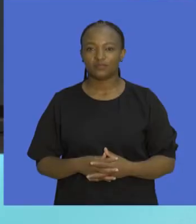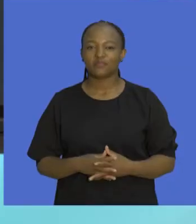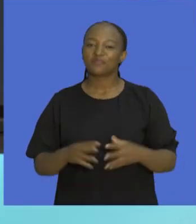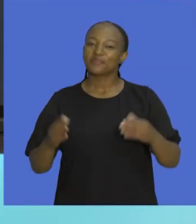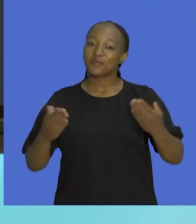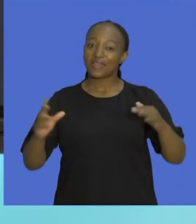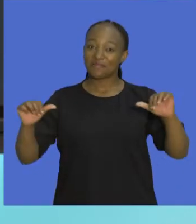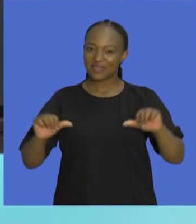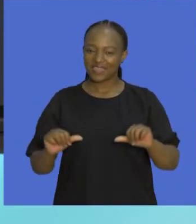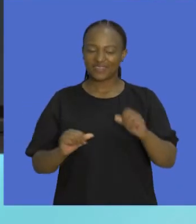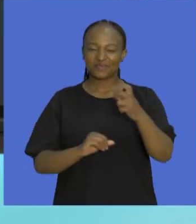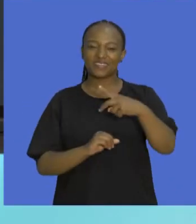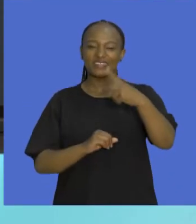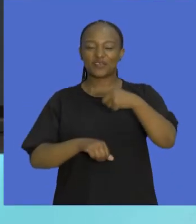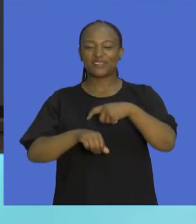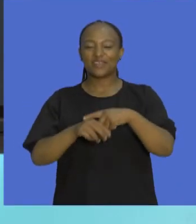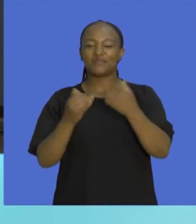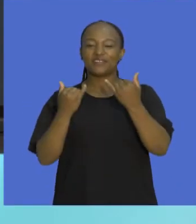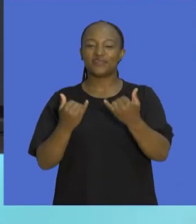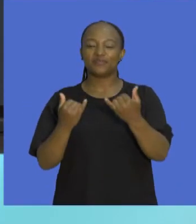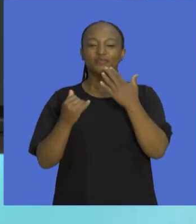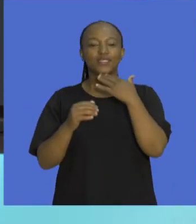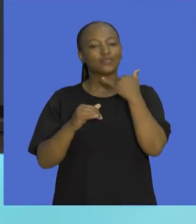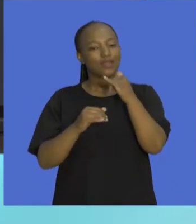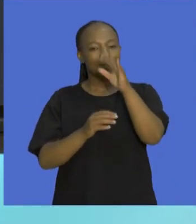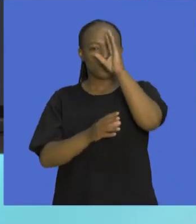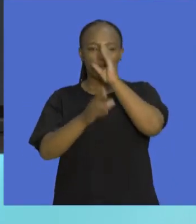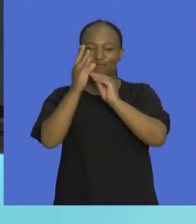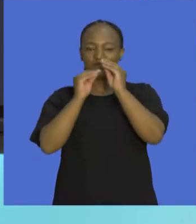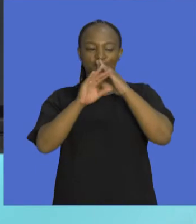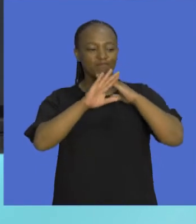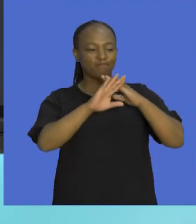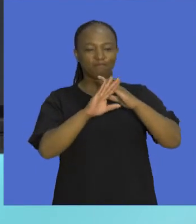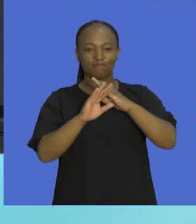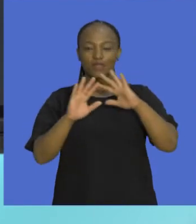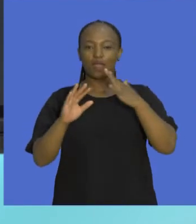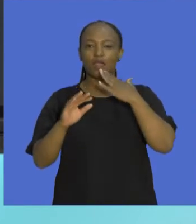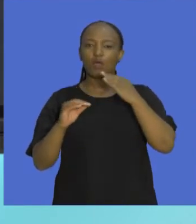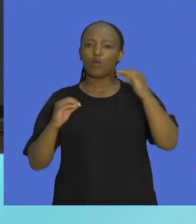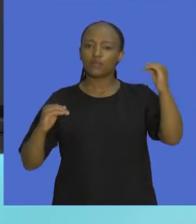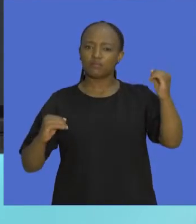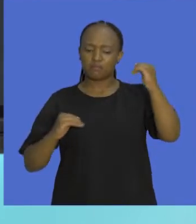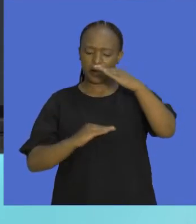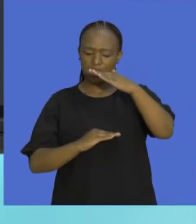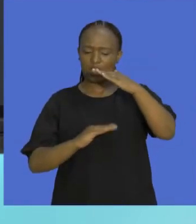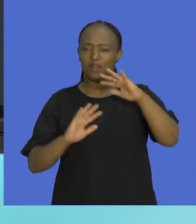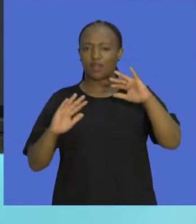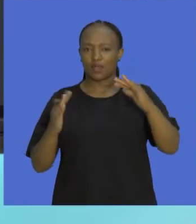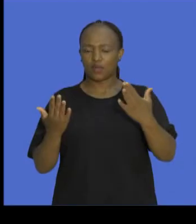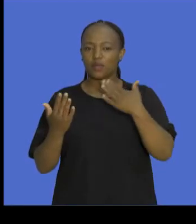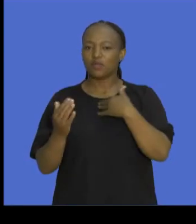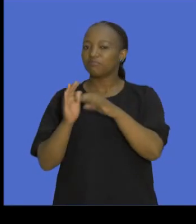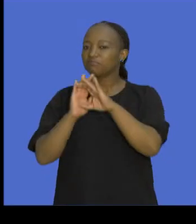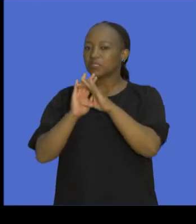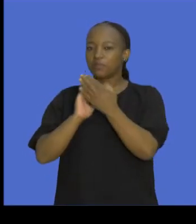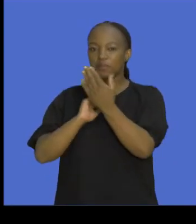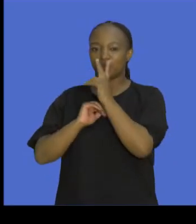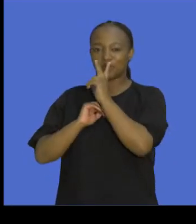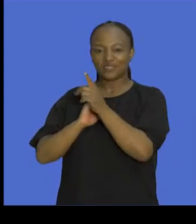Welcome back to our second segment. We're still exploring resistors that are connected in parallel. Now let's take a look at a scenario where